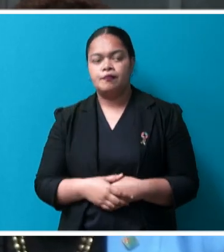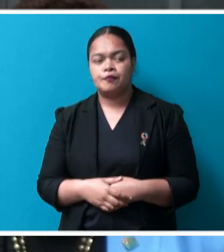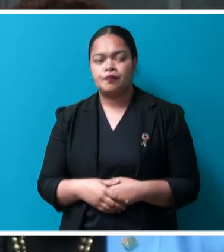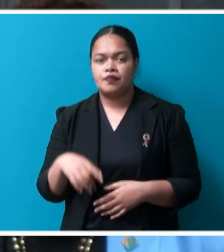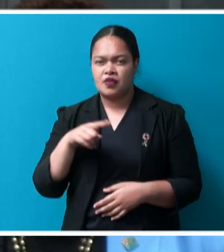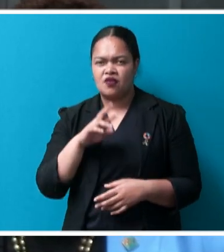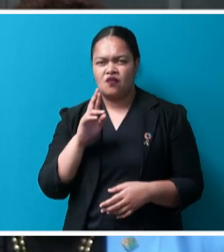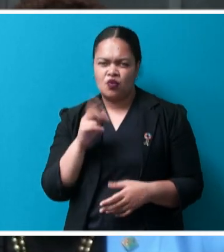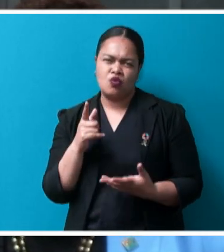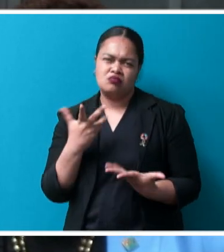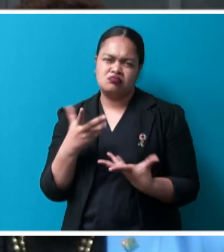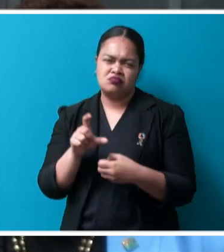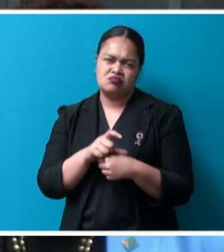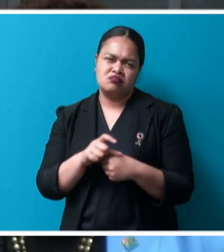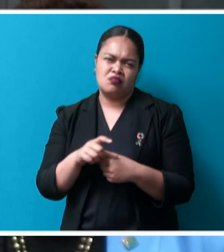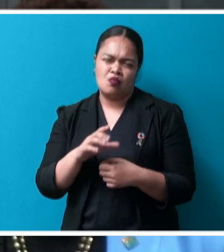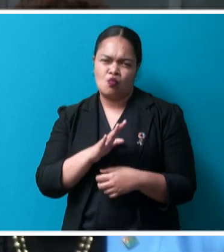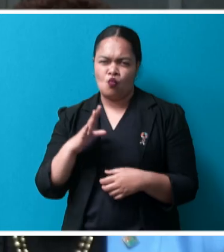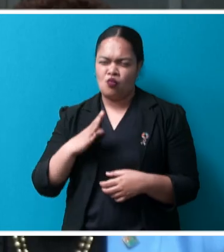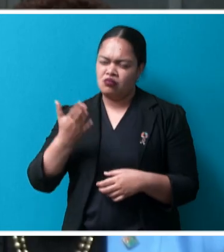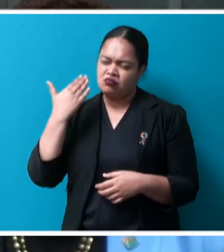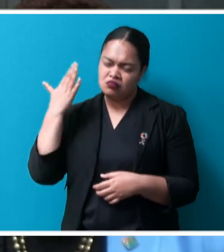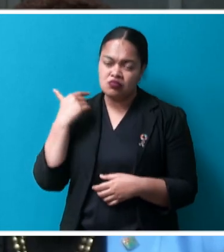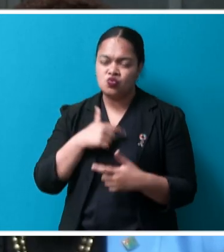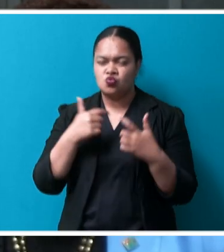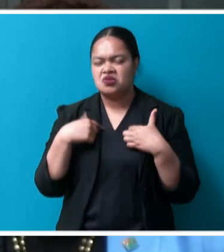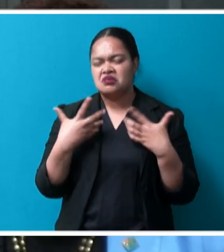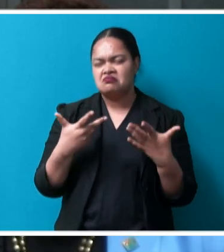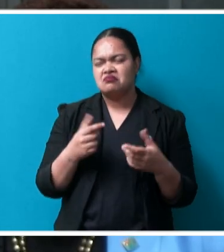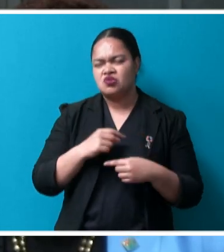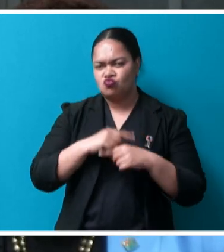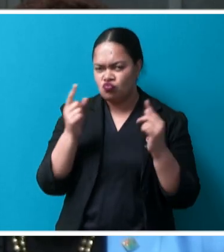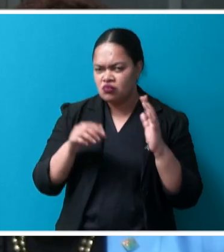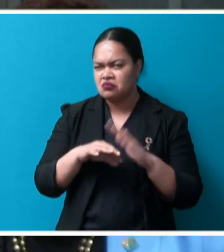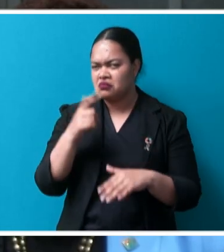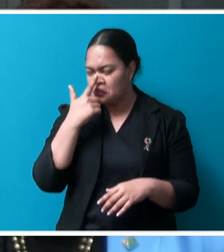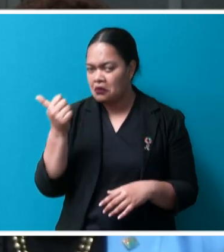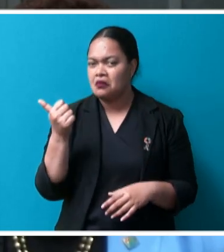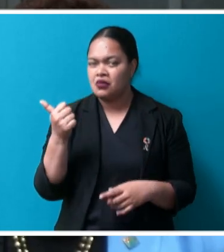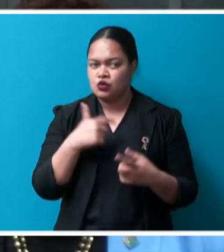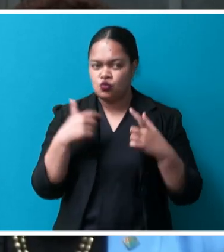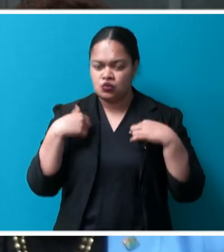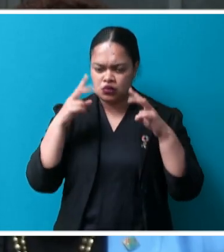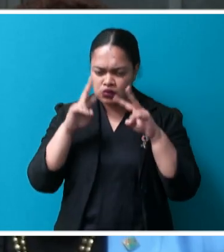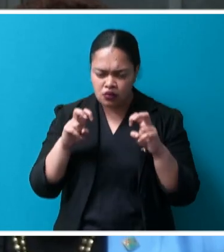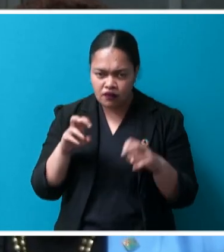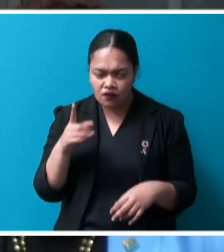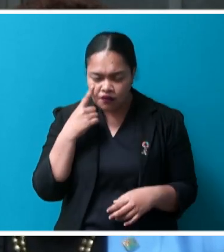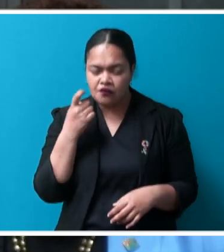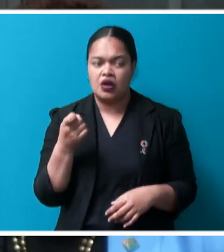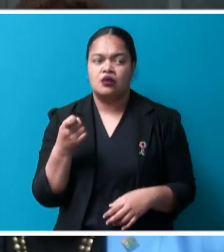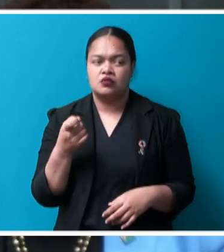pharmaceutical board at the time back then. We are grateful for that, and we did a survey and found that there's still